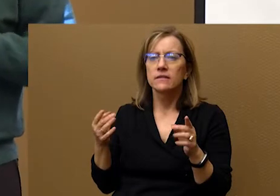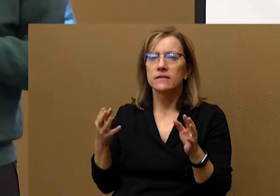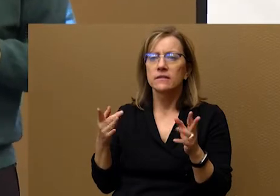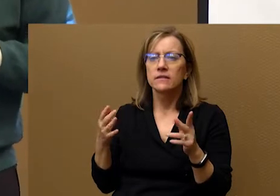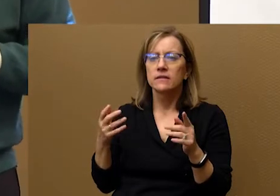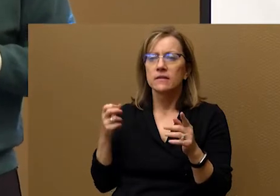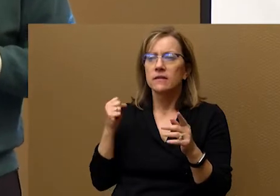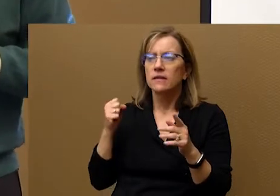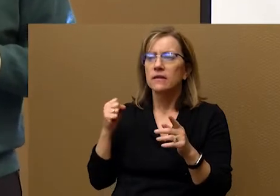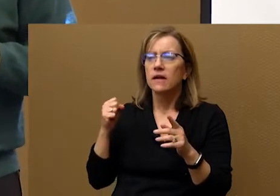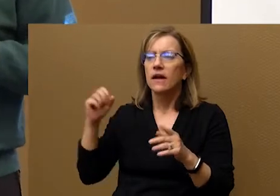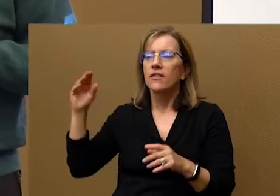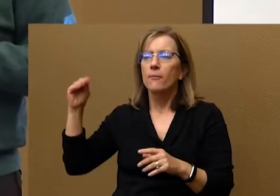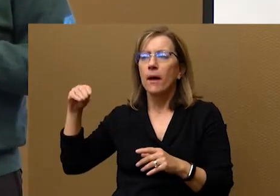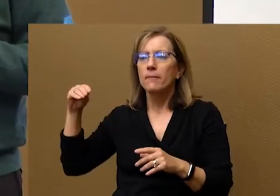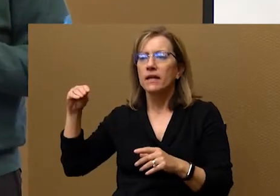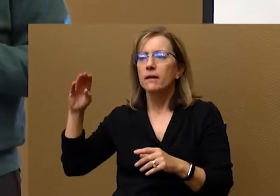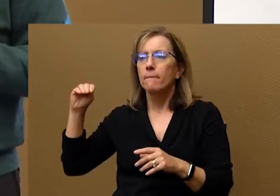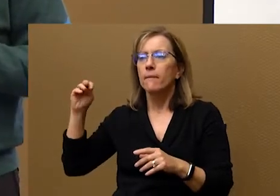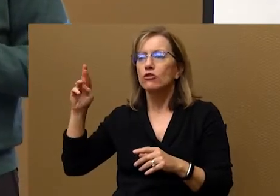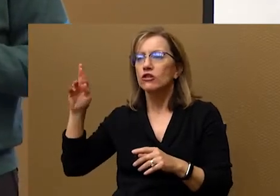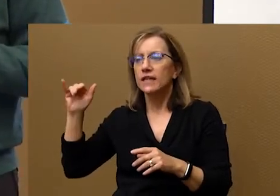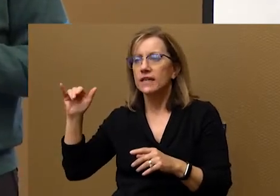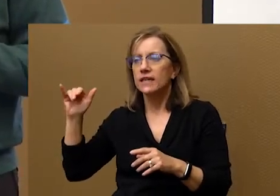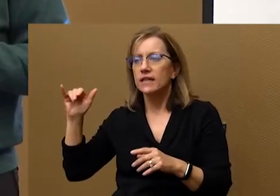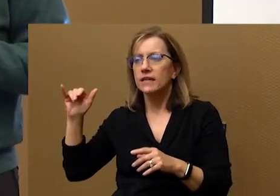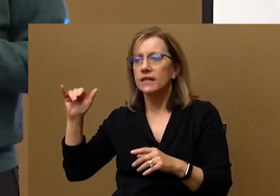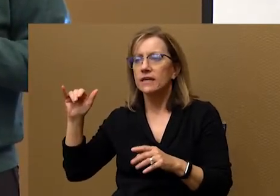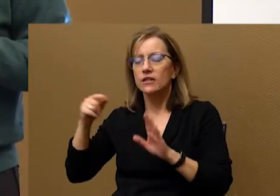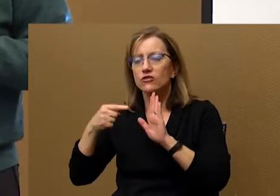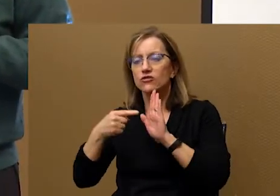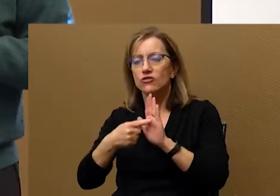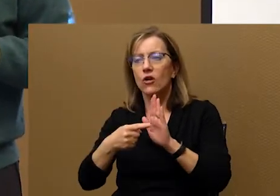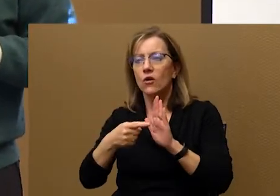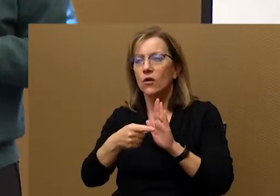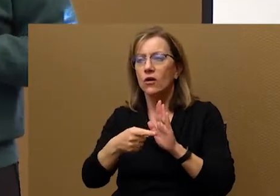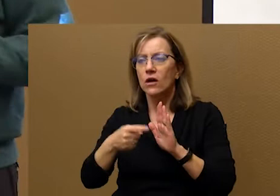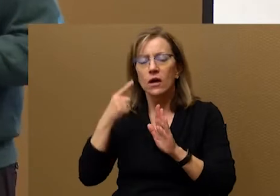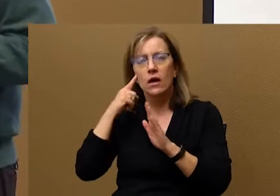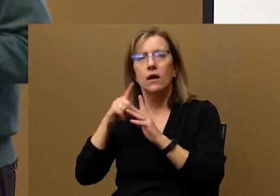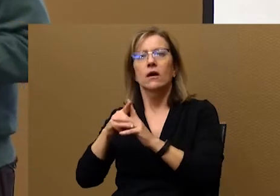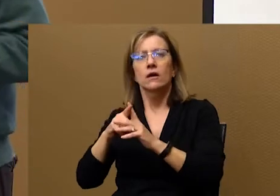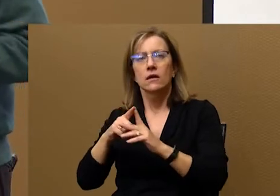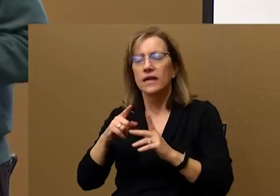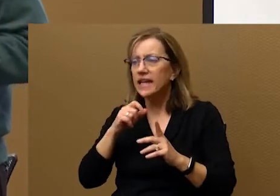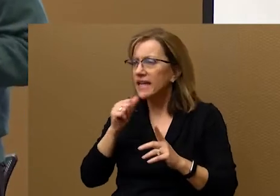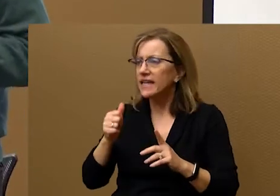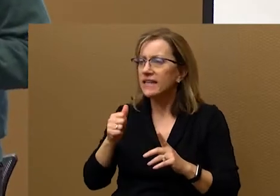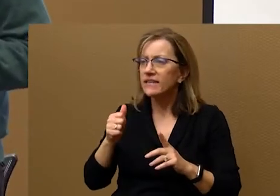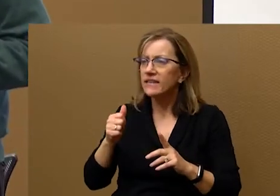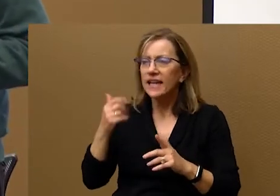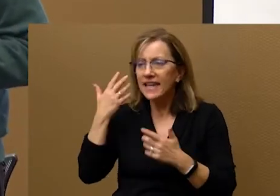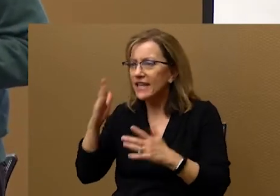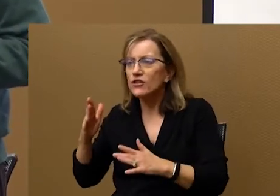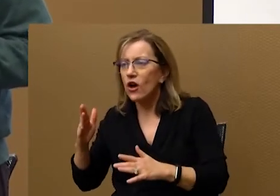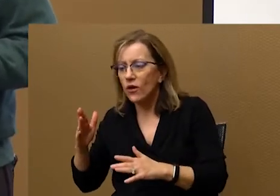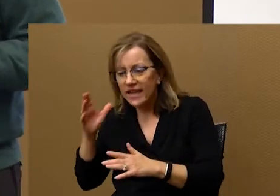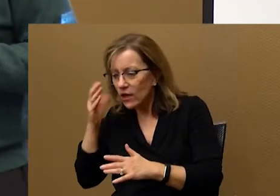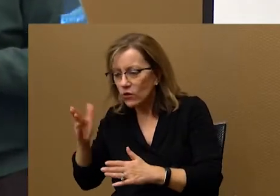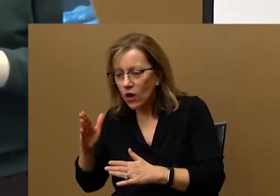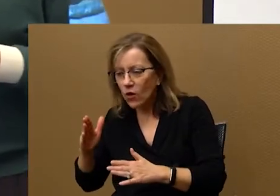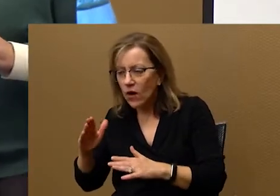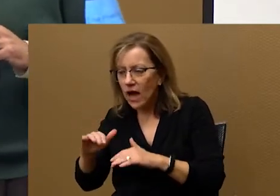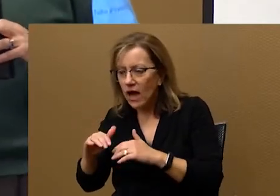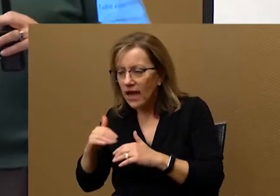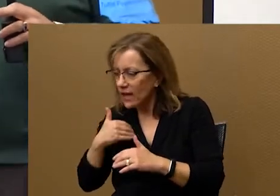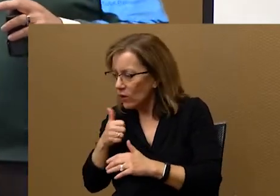the puppet, Murray, showed empathy. It just occurred, but he didn't know he showed empathy. He doesn't have a name for it.